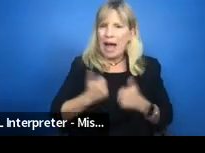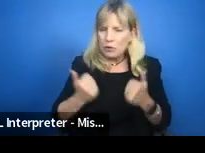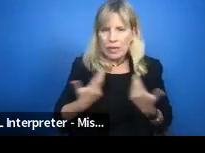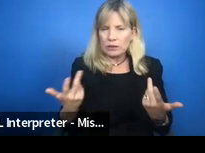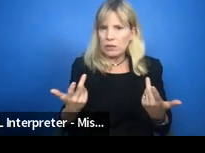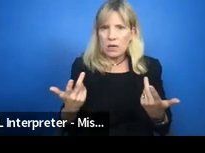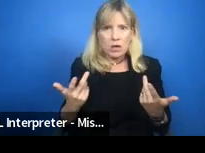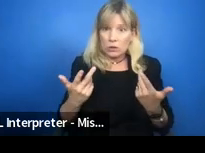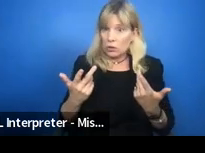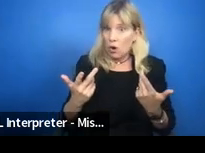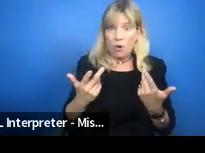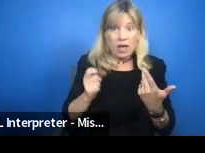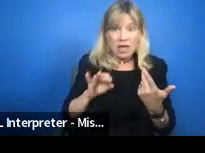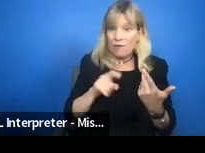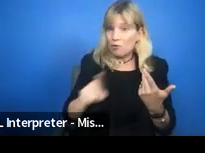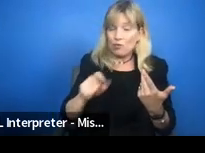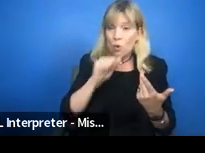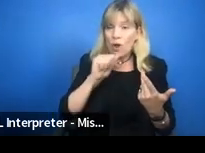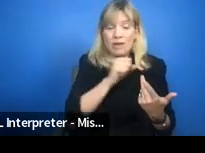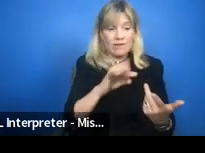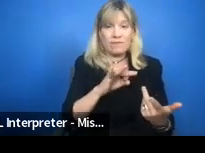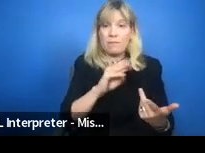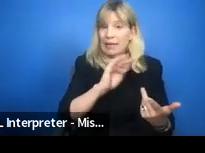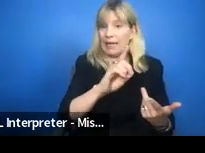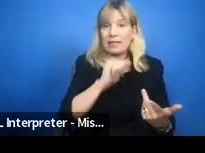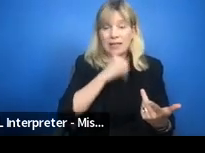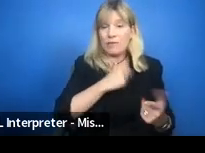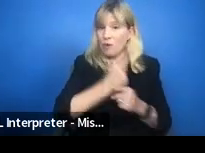renewal packet if Medicaid has the wrong address on file for you.